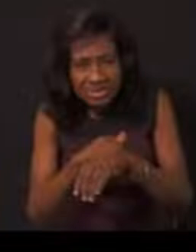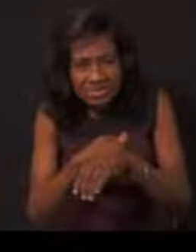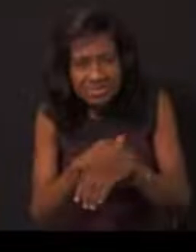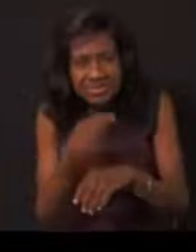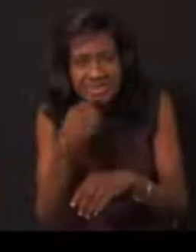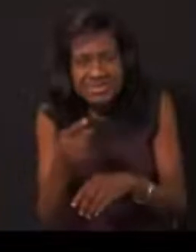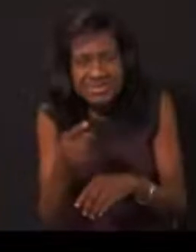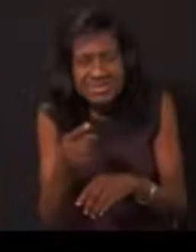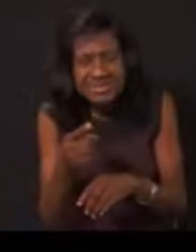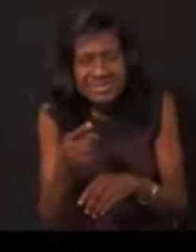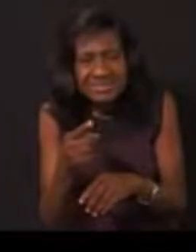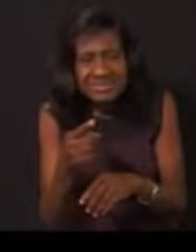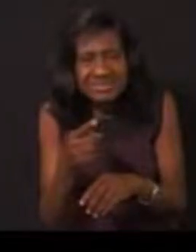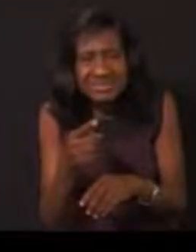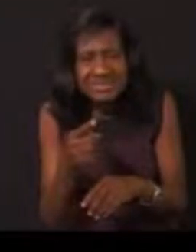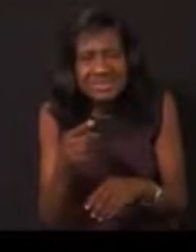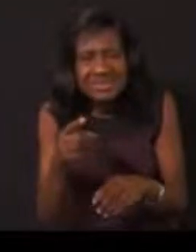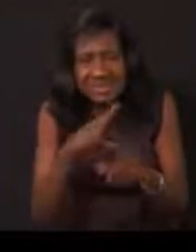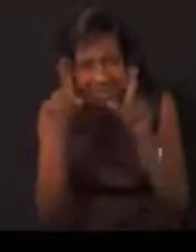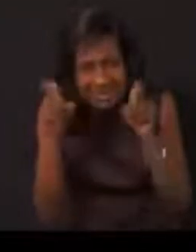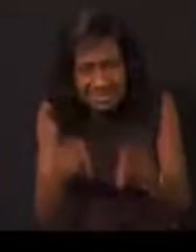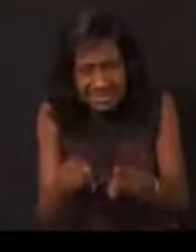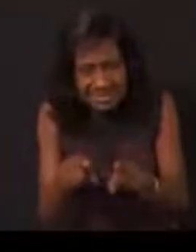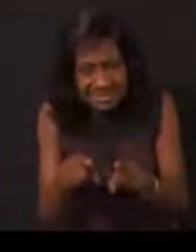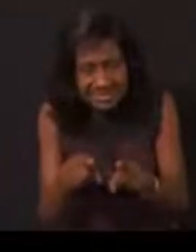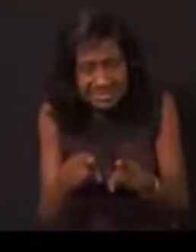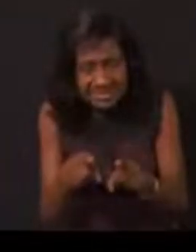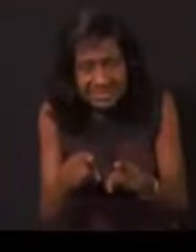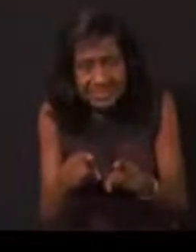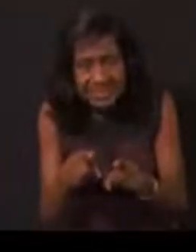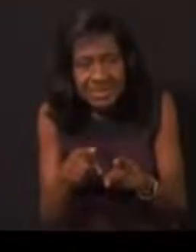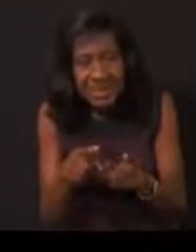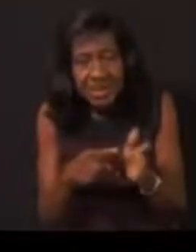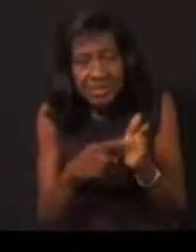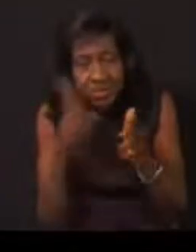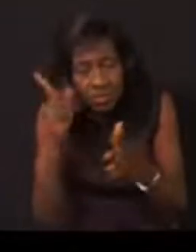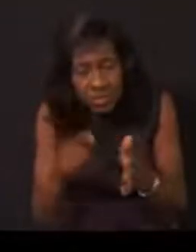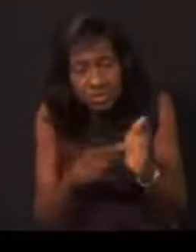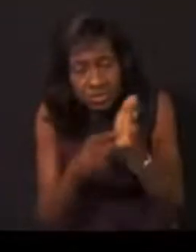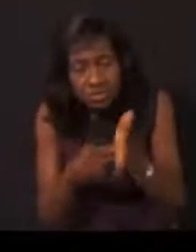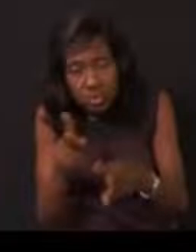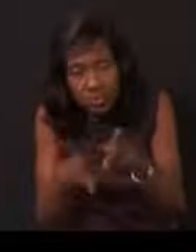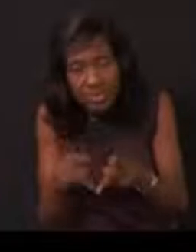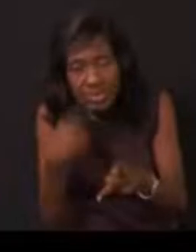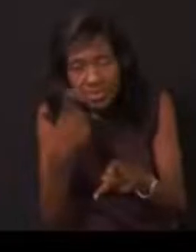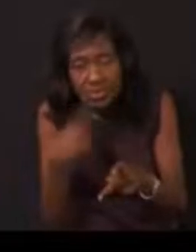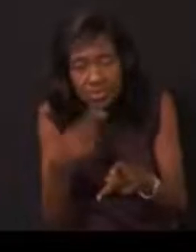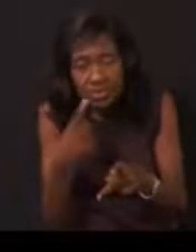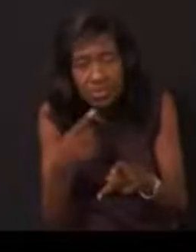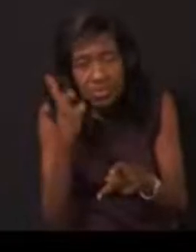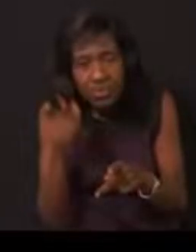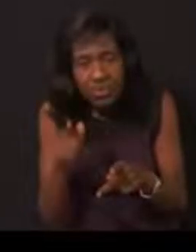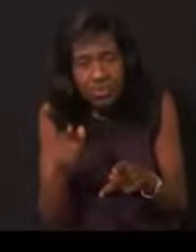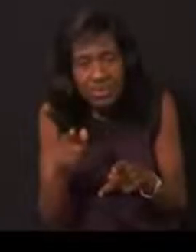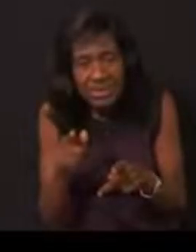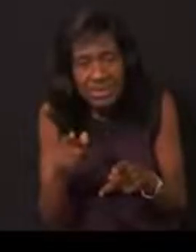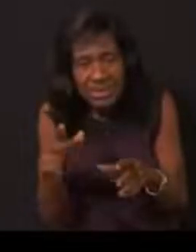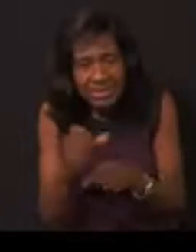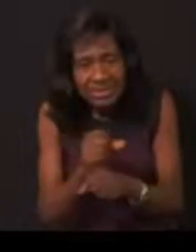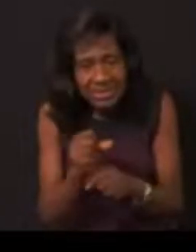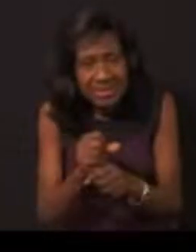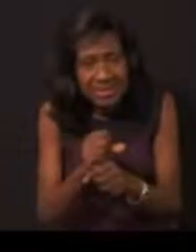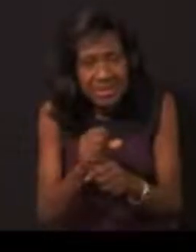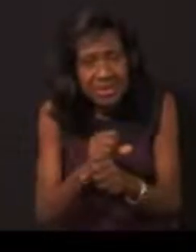good at detecting people most likely to spread COVID-19, and the positive results can be trusted.